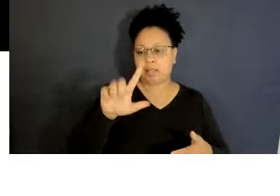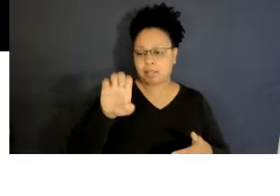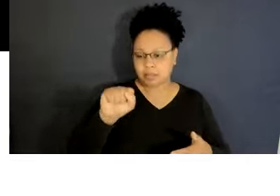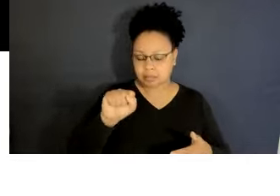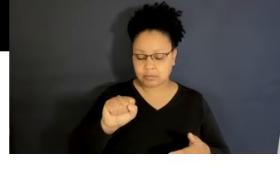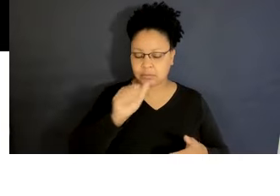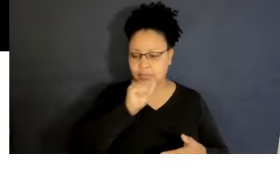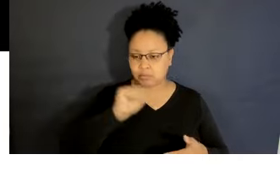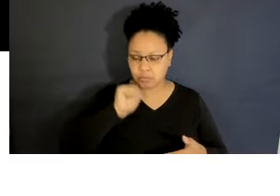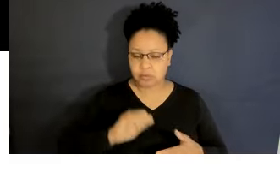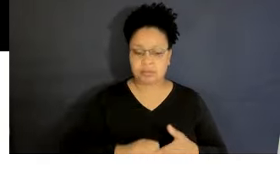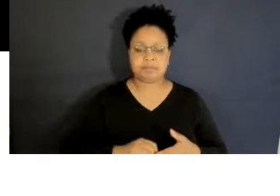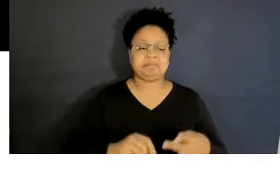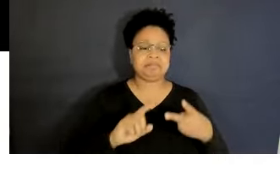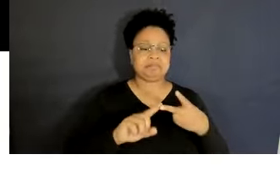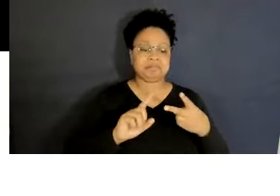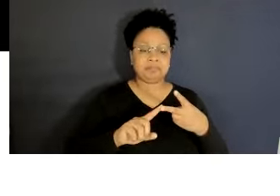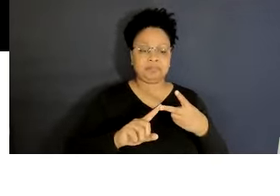And then we have